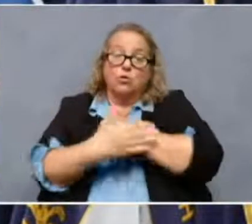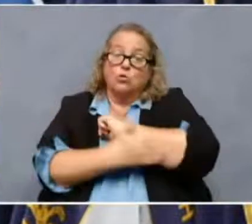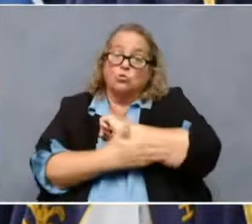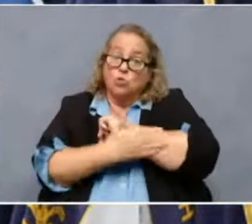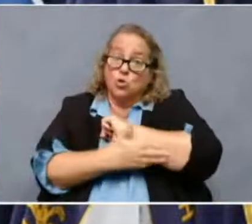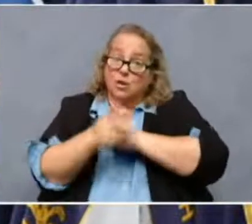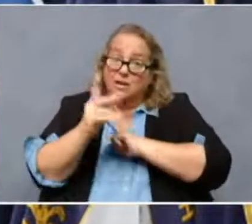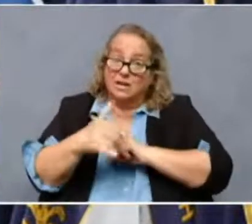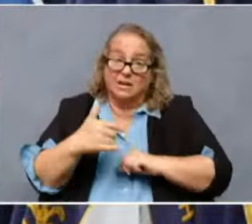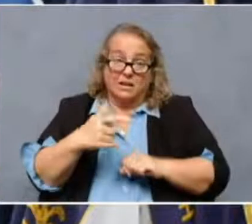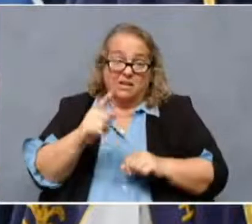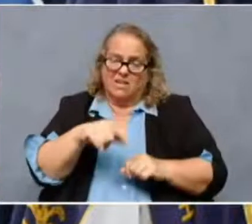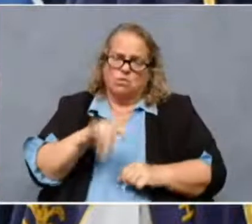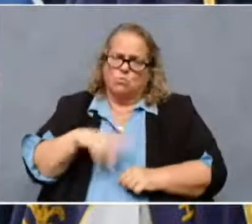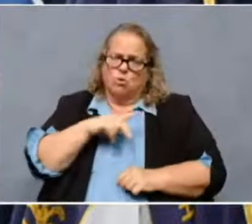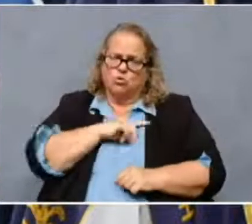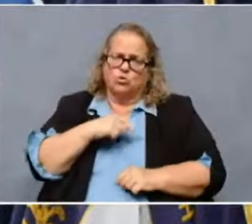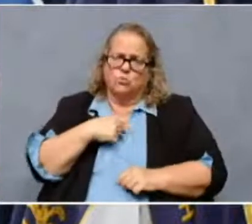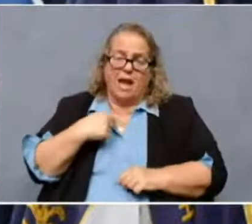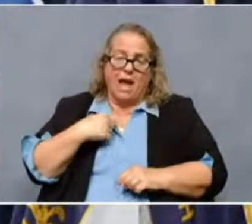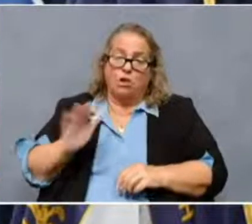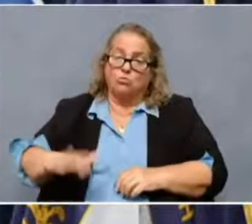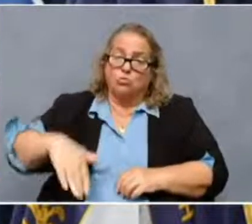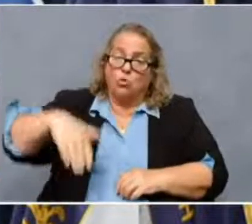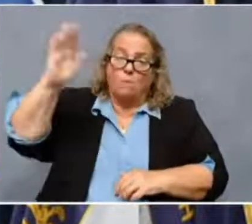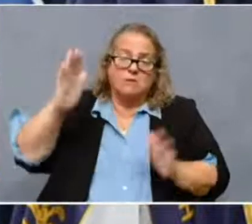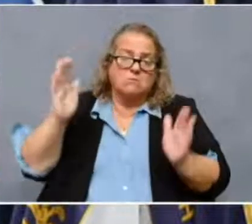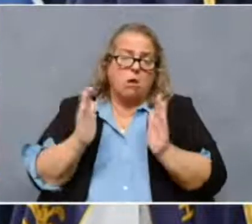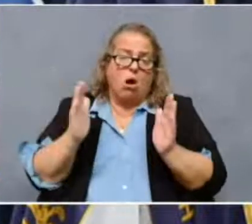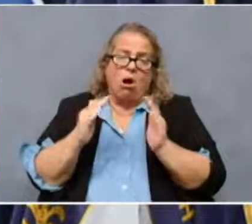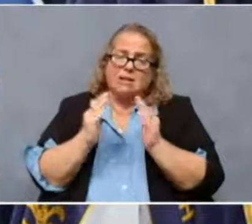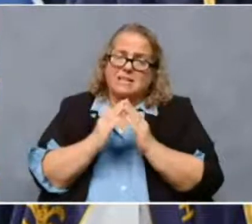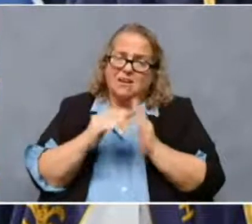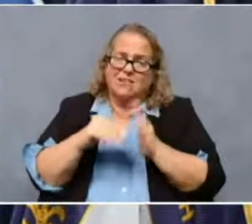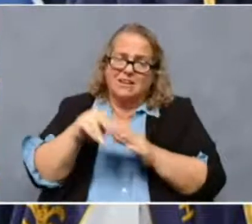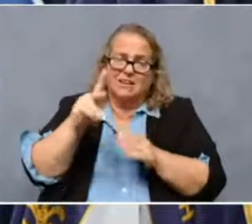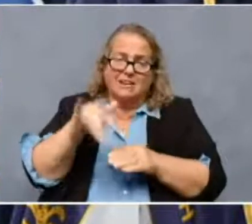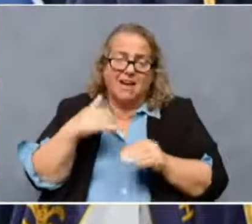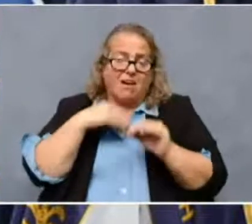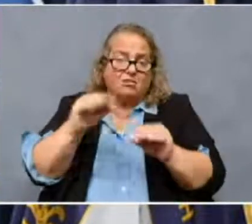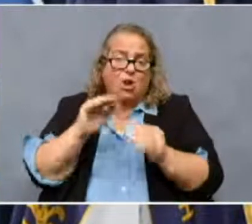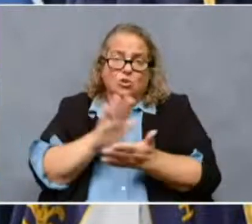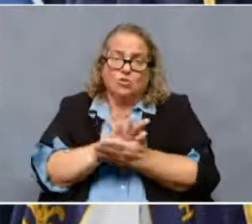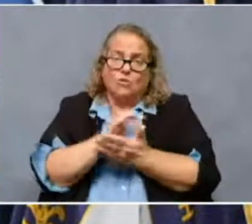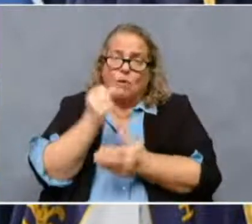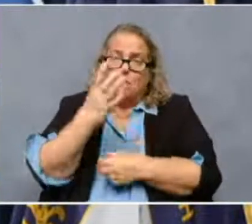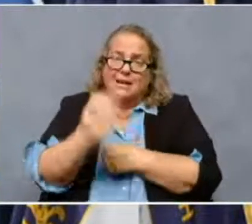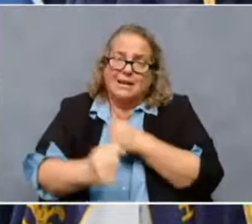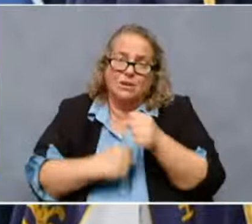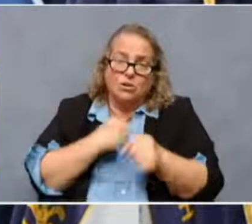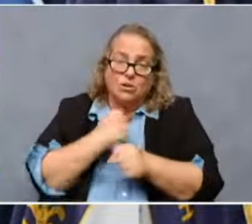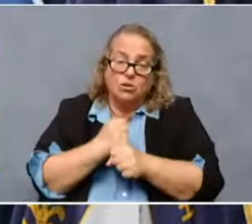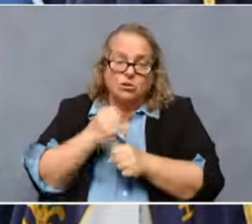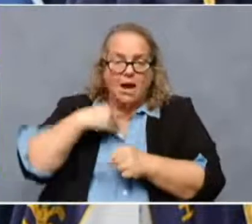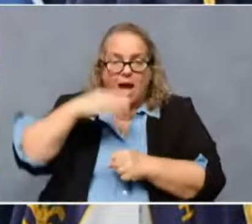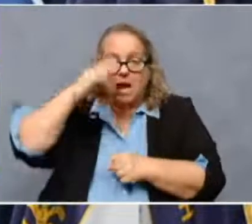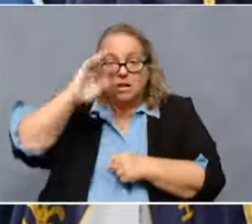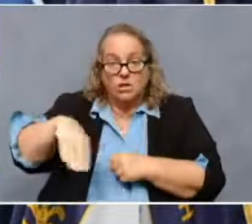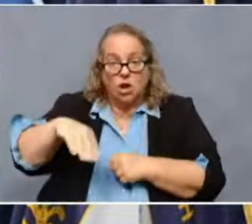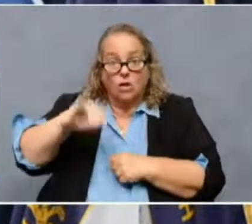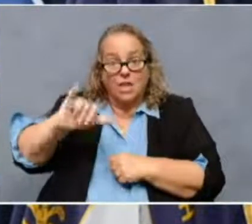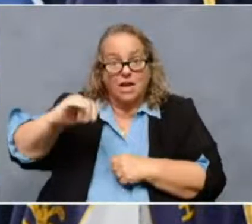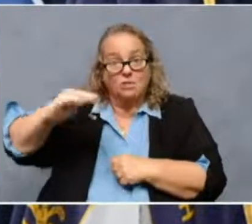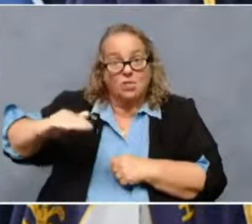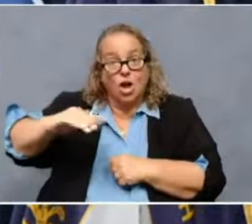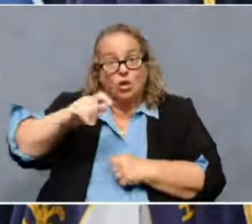of the smallest towns in Kentucky, and I taught school for several years. And so I know that the child that takes a Chromebook